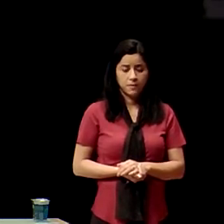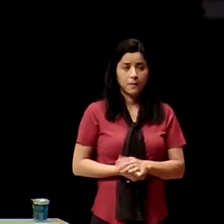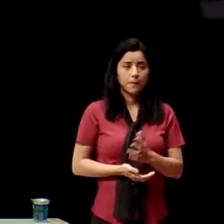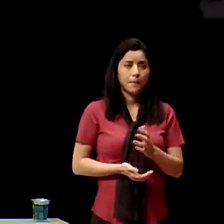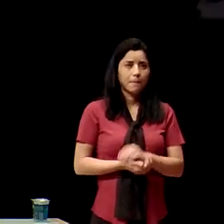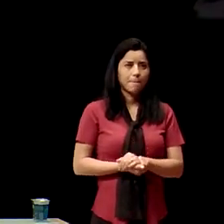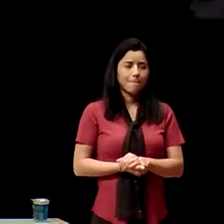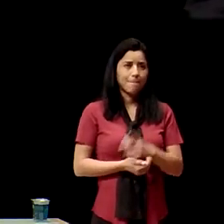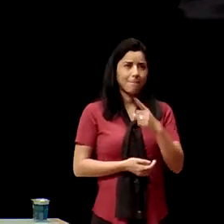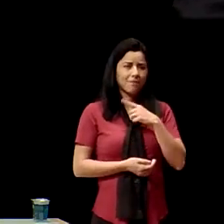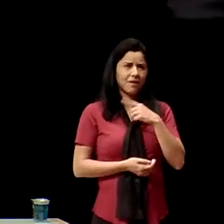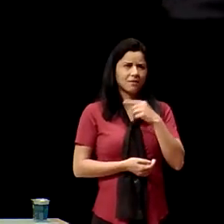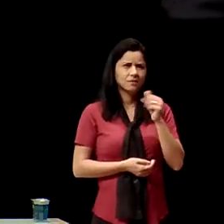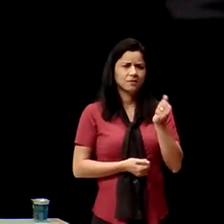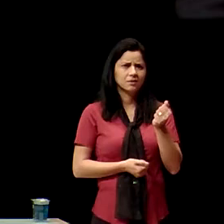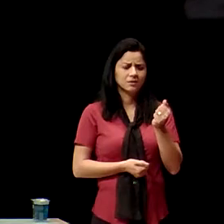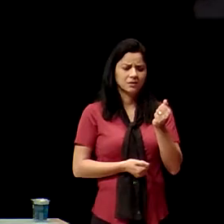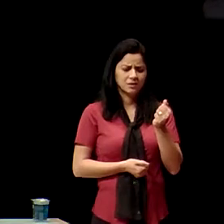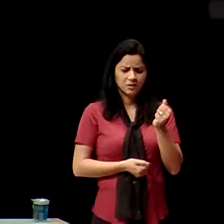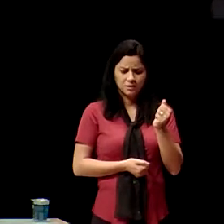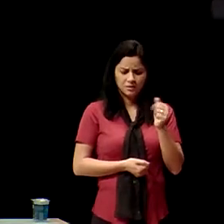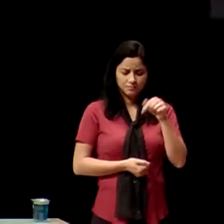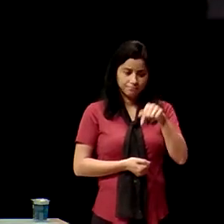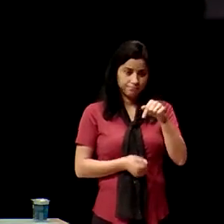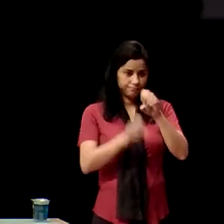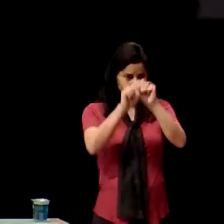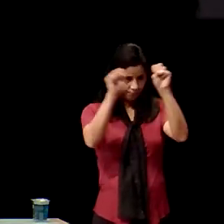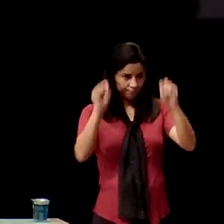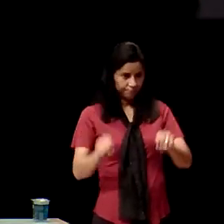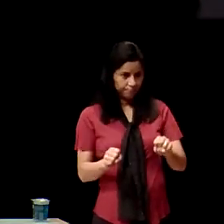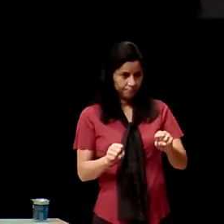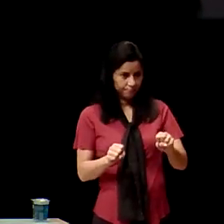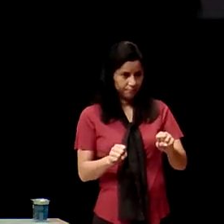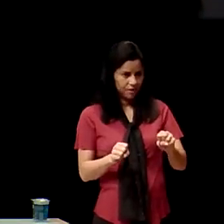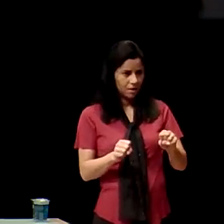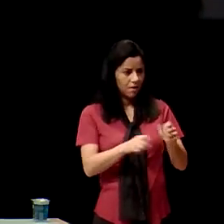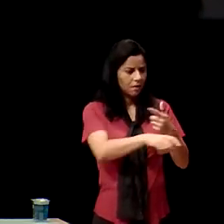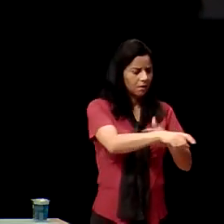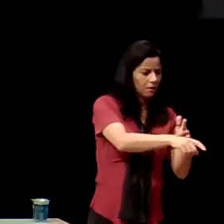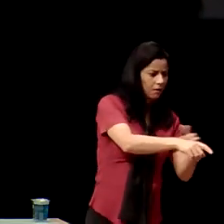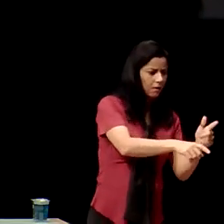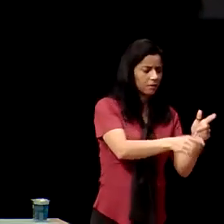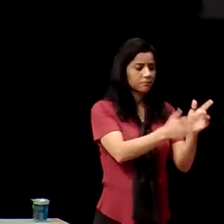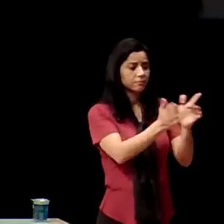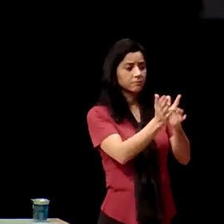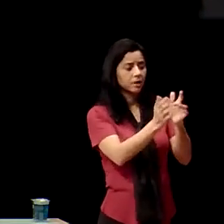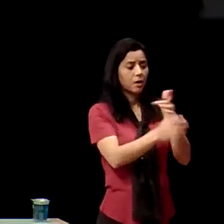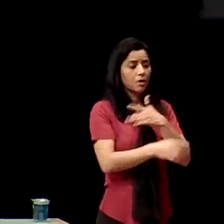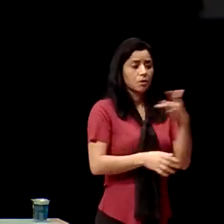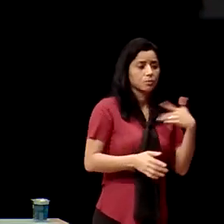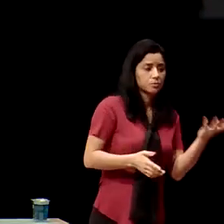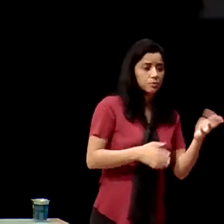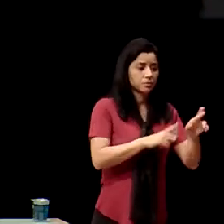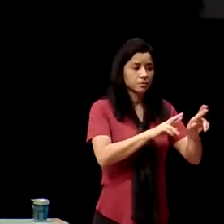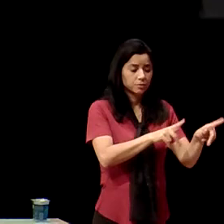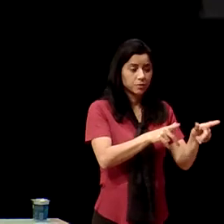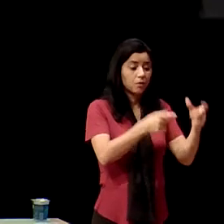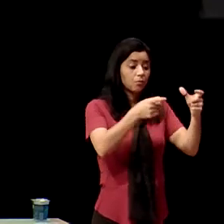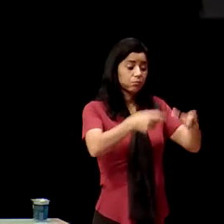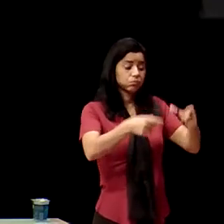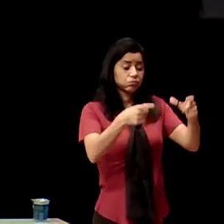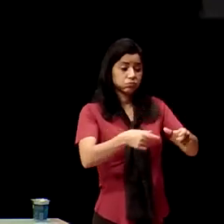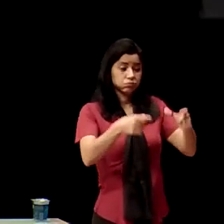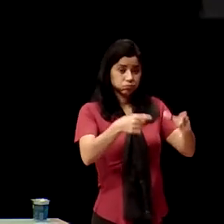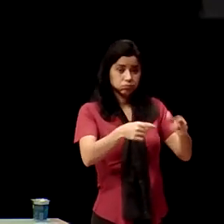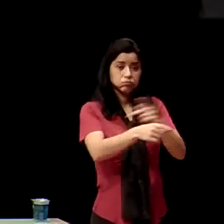E existem aqui os sistemas educacionais de saúde diferentes onde a pedagogia social ela pode